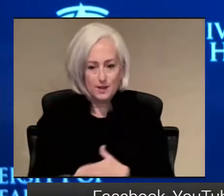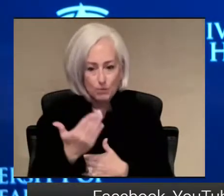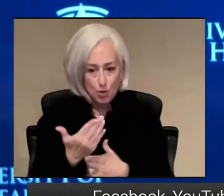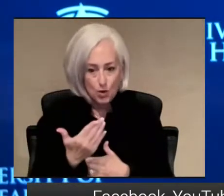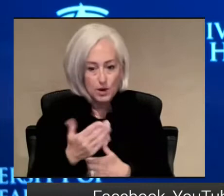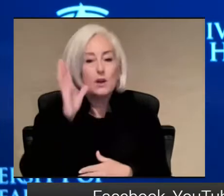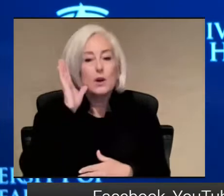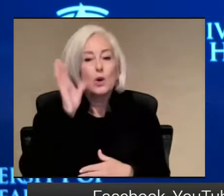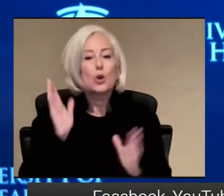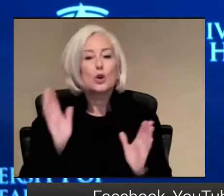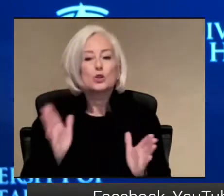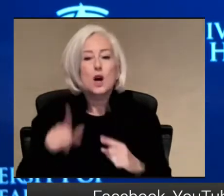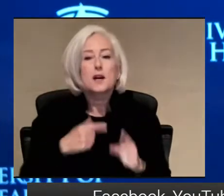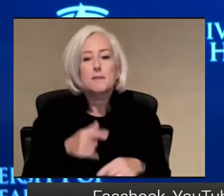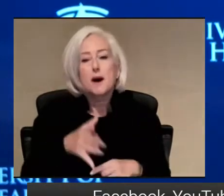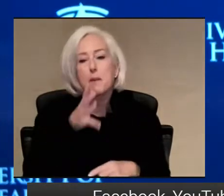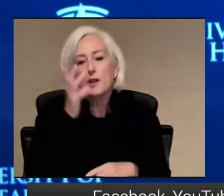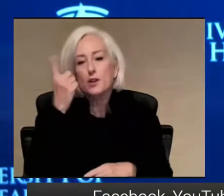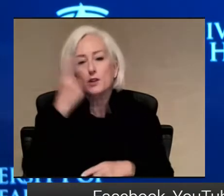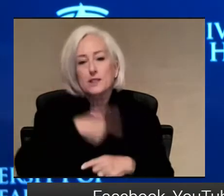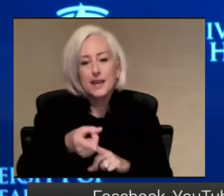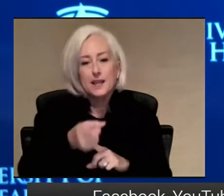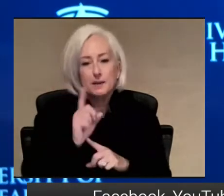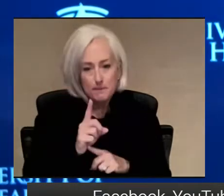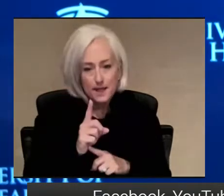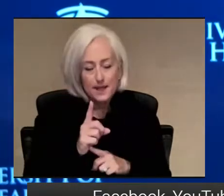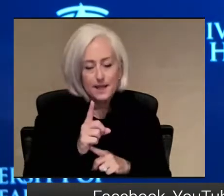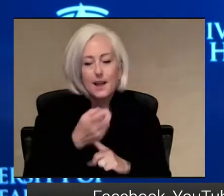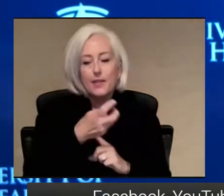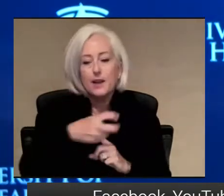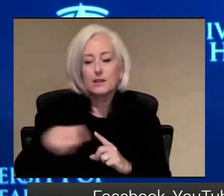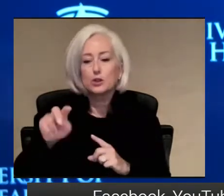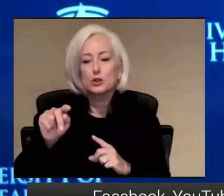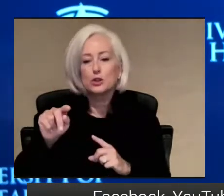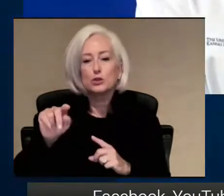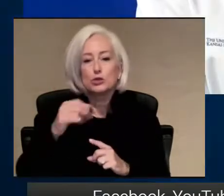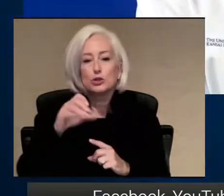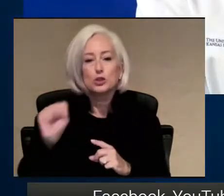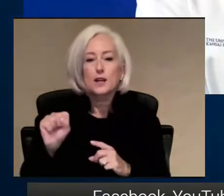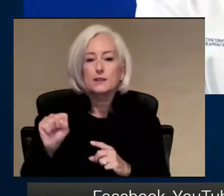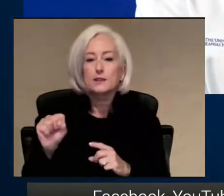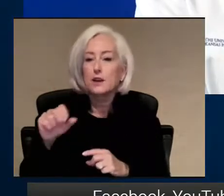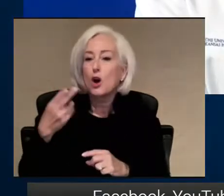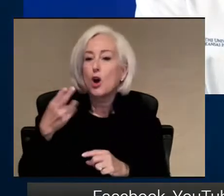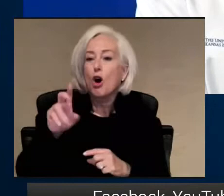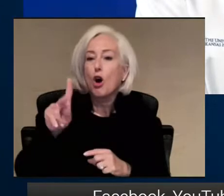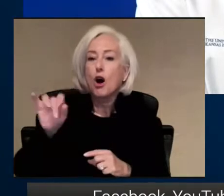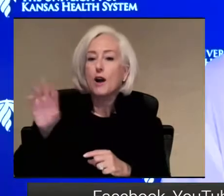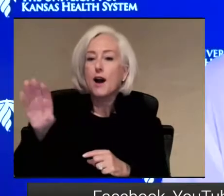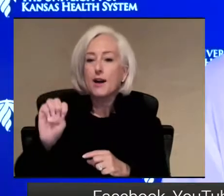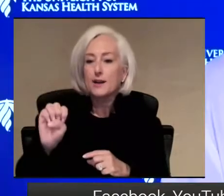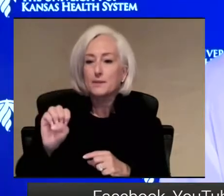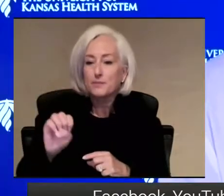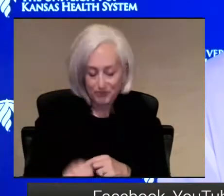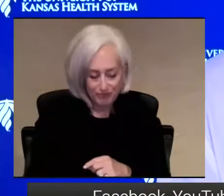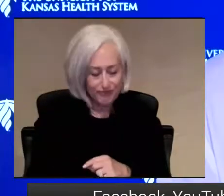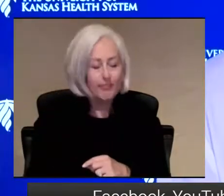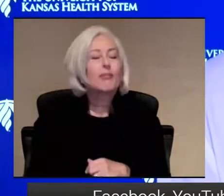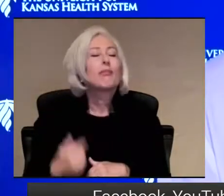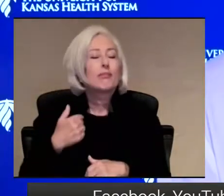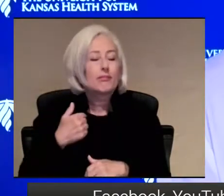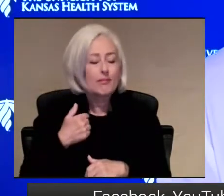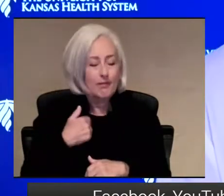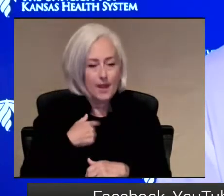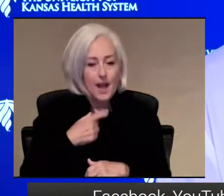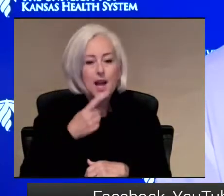moment, and I'll kick it over to Jess. But first of all, let me just hear final thoughts. First, Hawkeye. Yeah, I would echo the statements of our